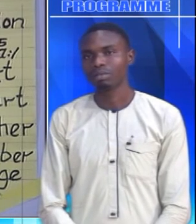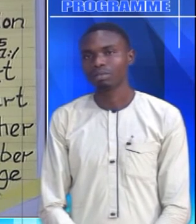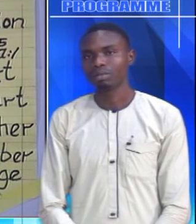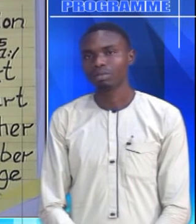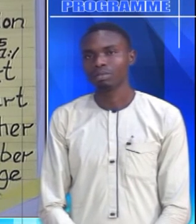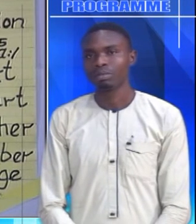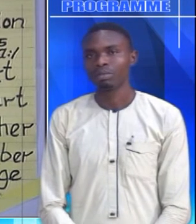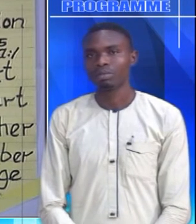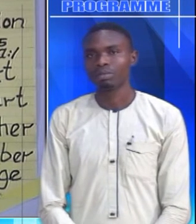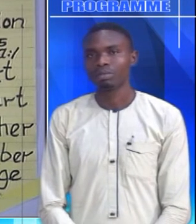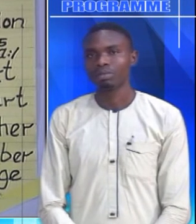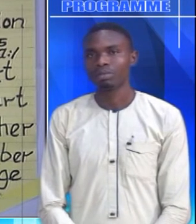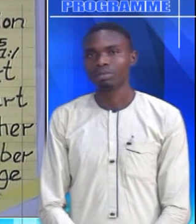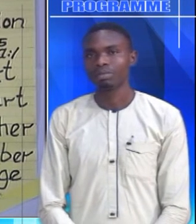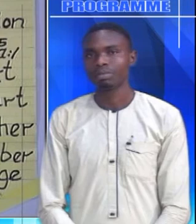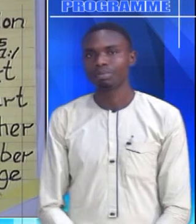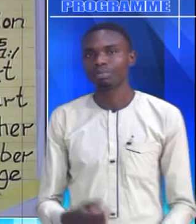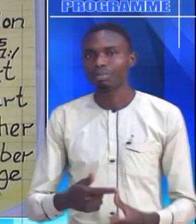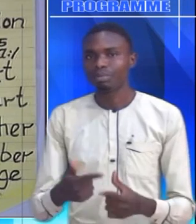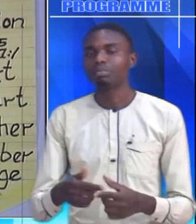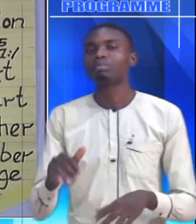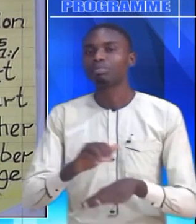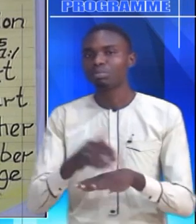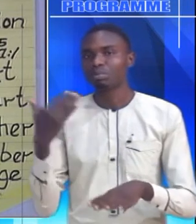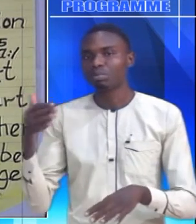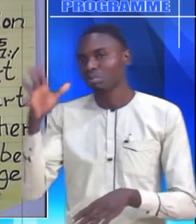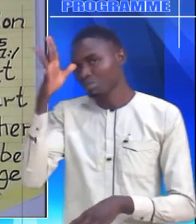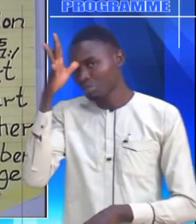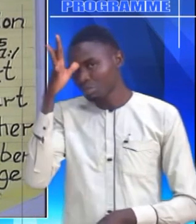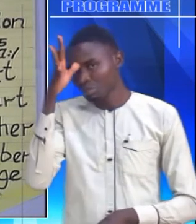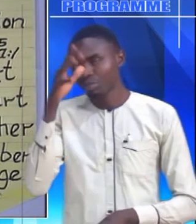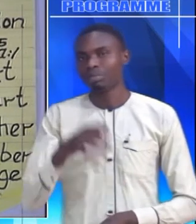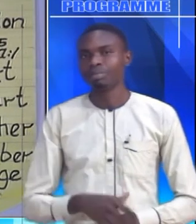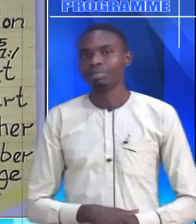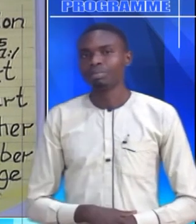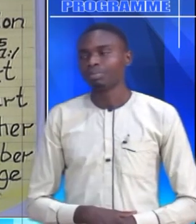FATHER. And we pronounce what? As what? Father. Then we continue. BAR.